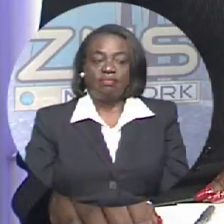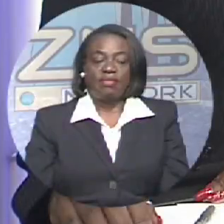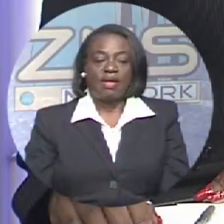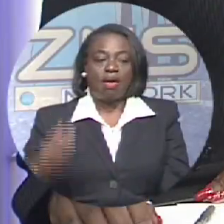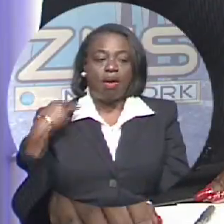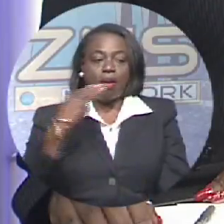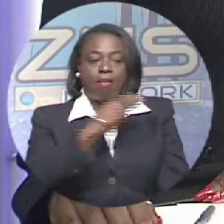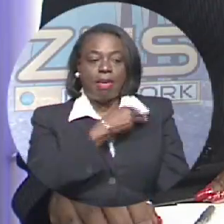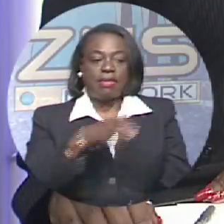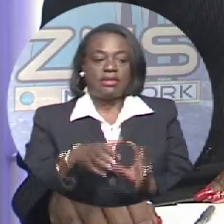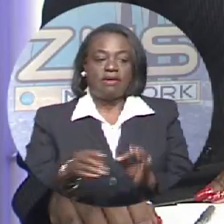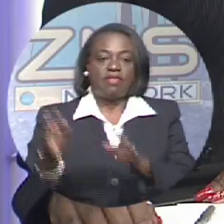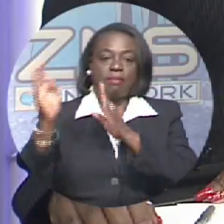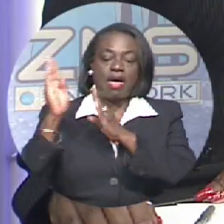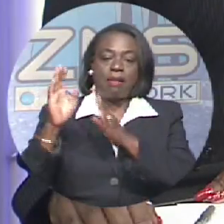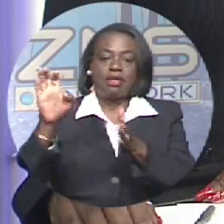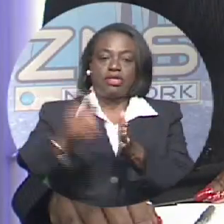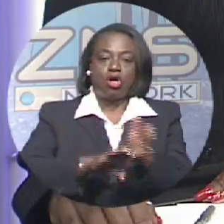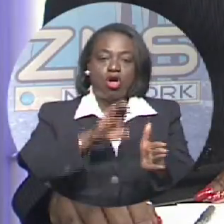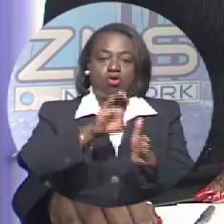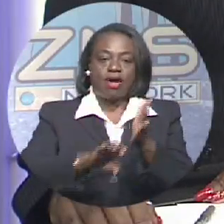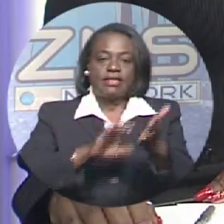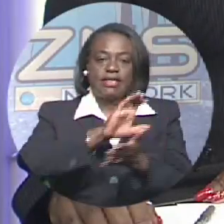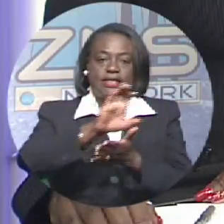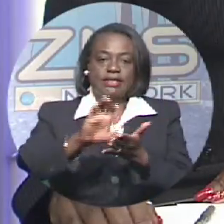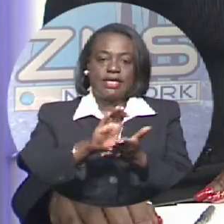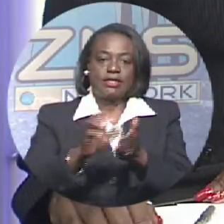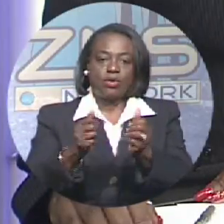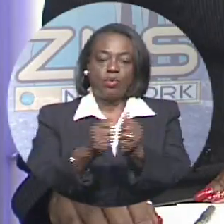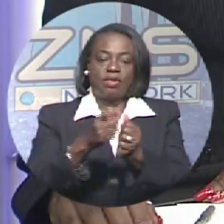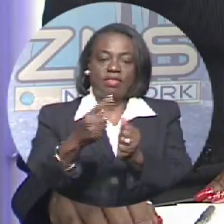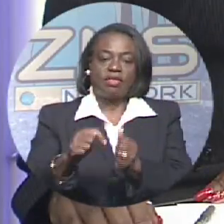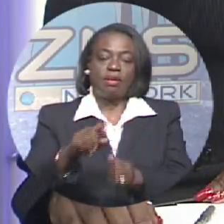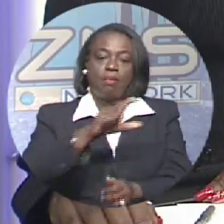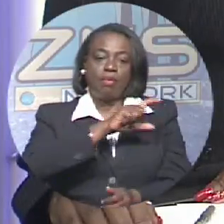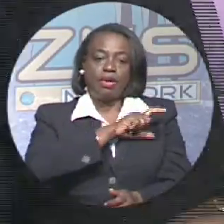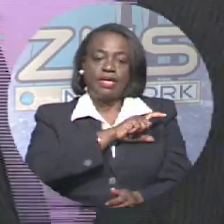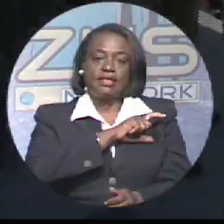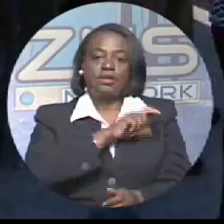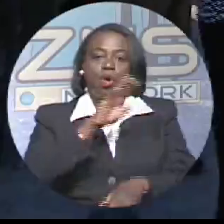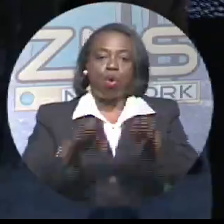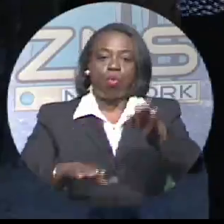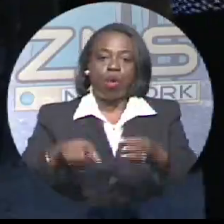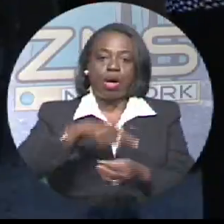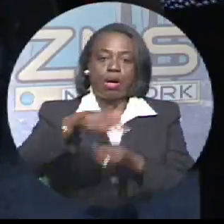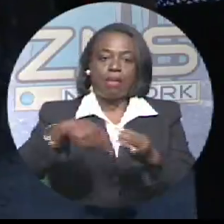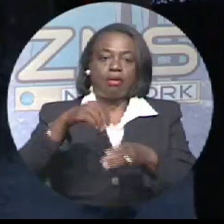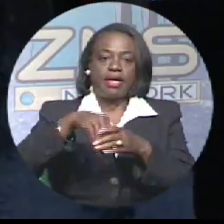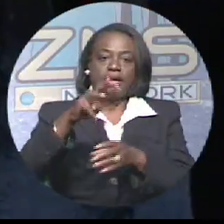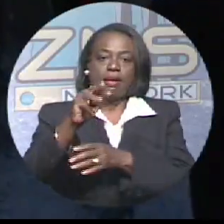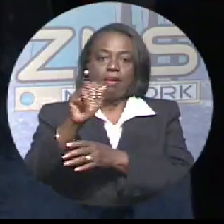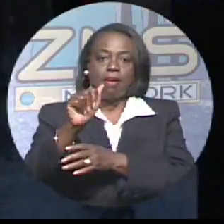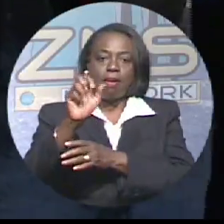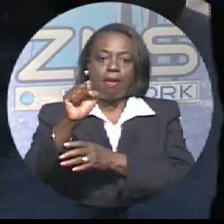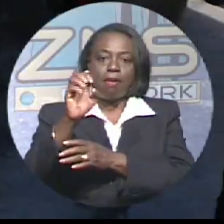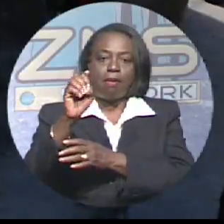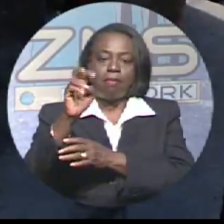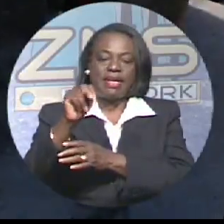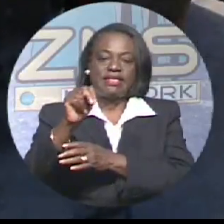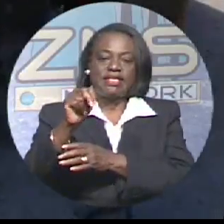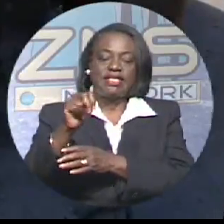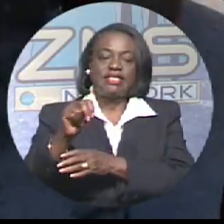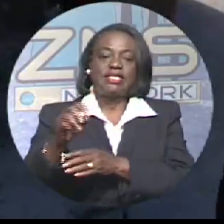Members of the Bahamas Crisis Center teamed up with the Royal Bahamas Police Force today for a special walkabout in Mason's Addition. It's just one way to reach